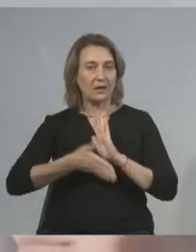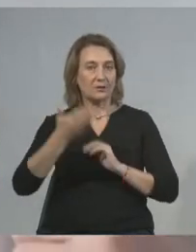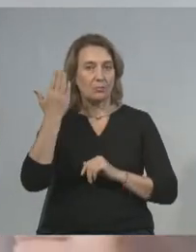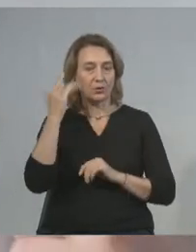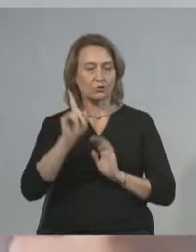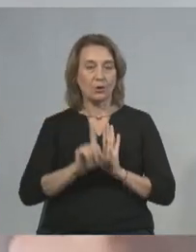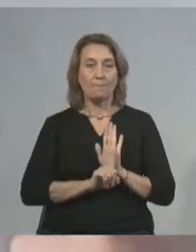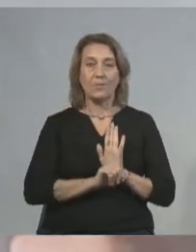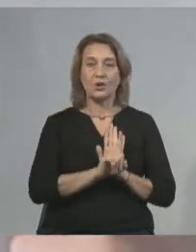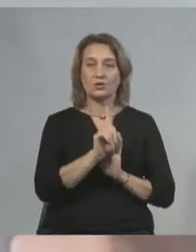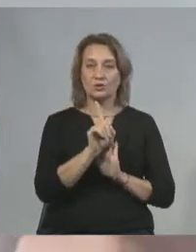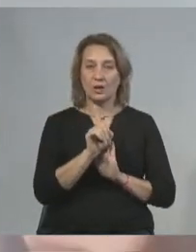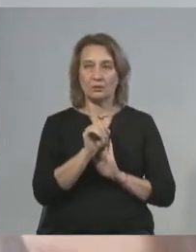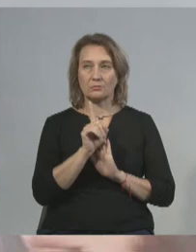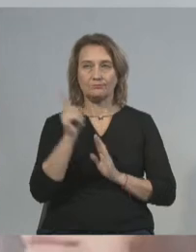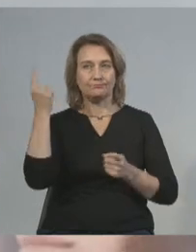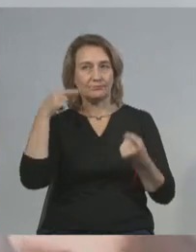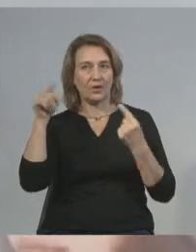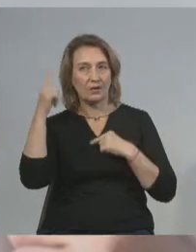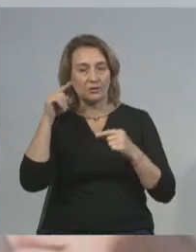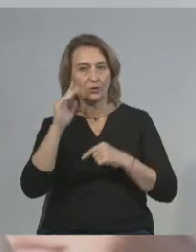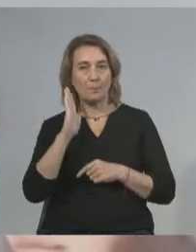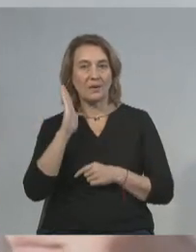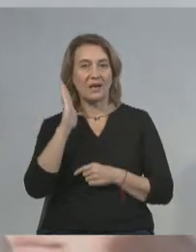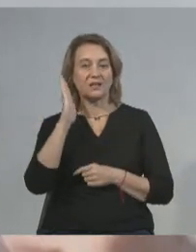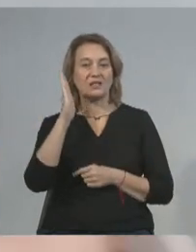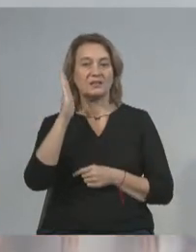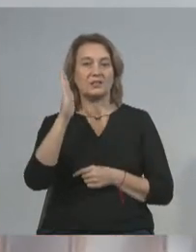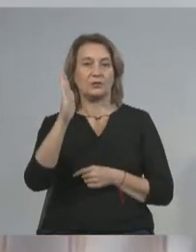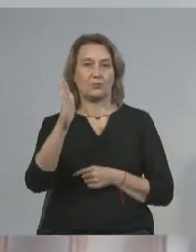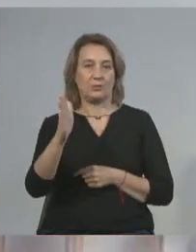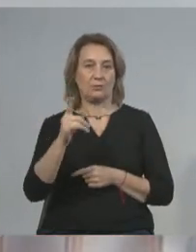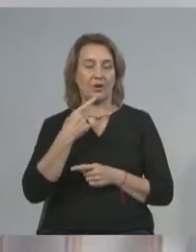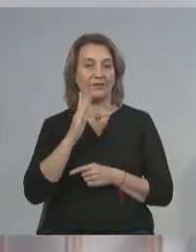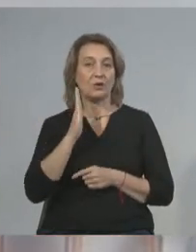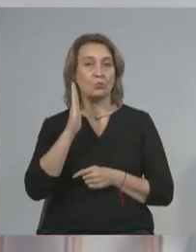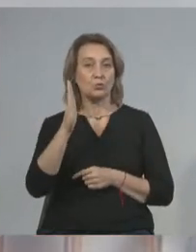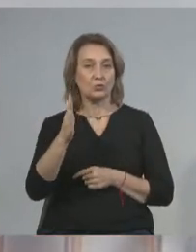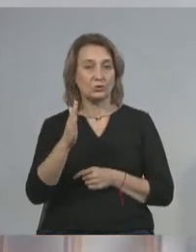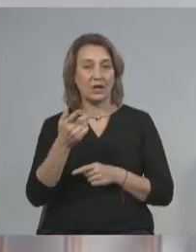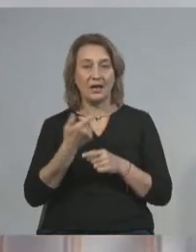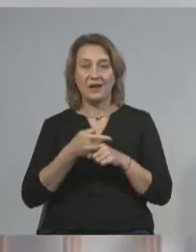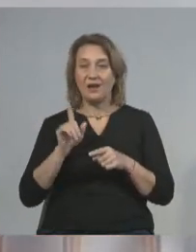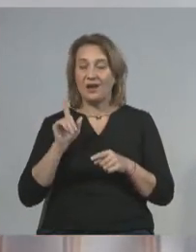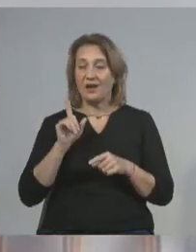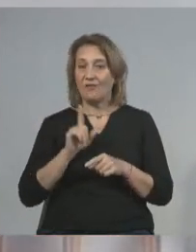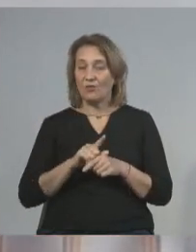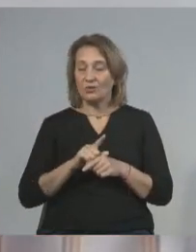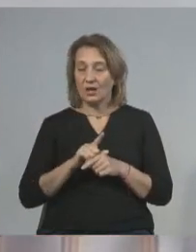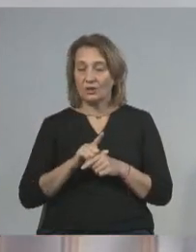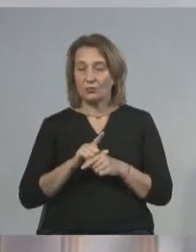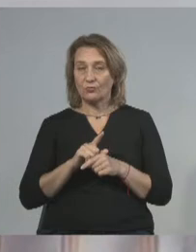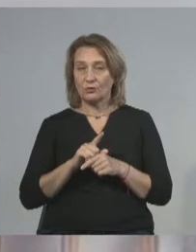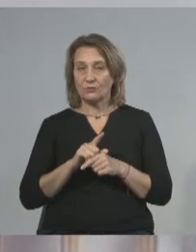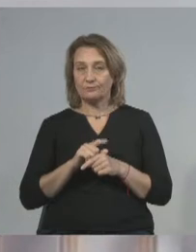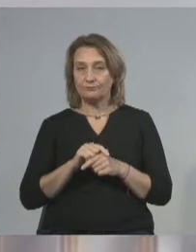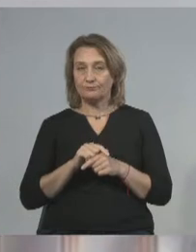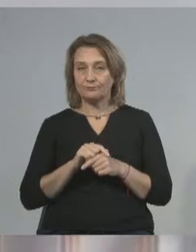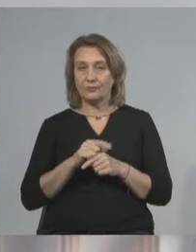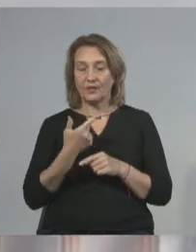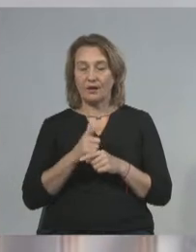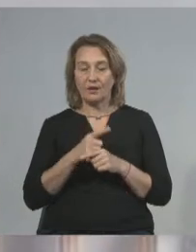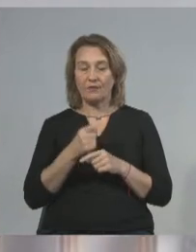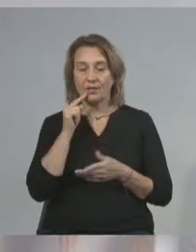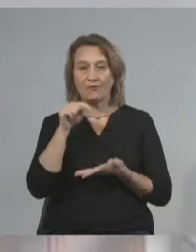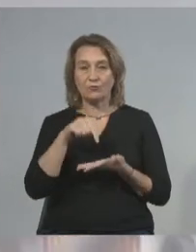understanding of the past and that illusion is actually creating the future the idea of the